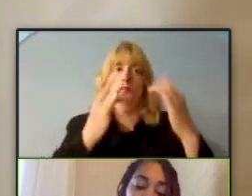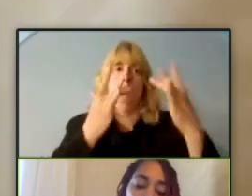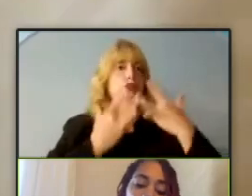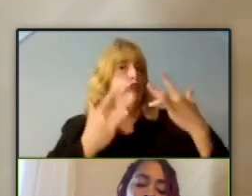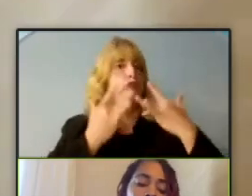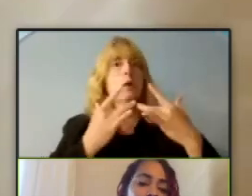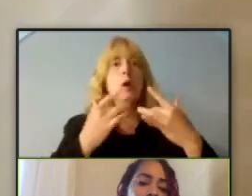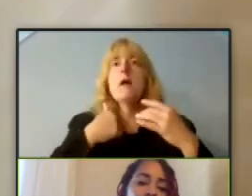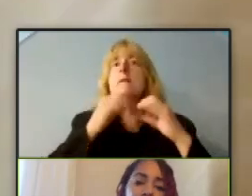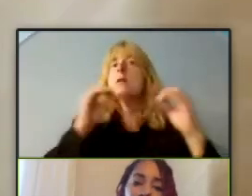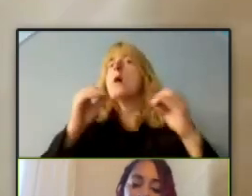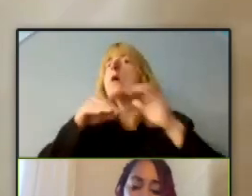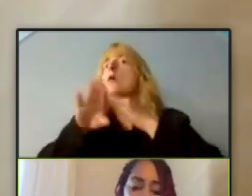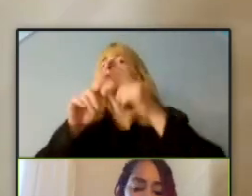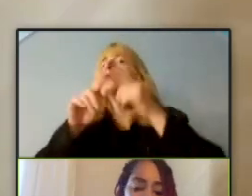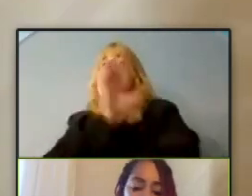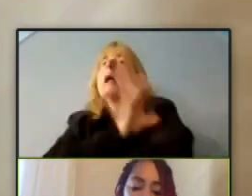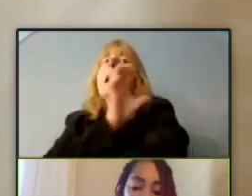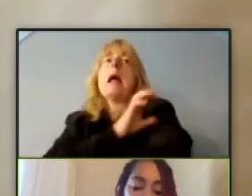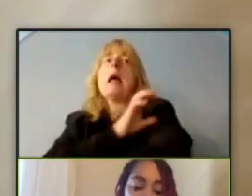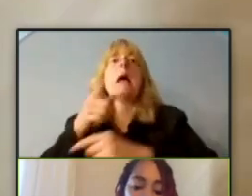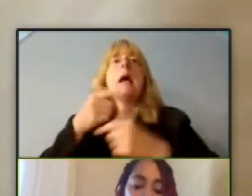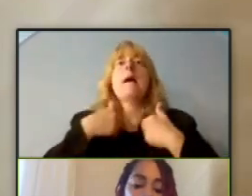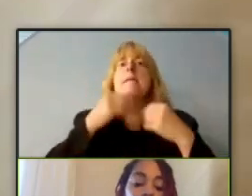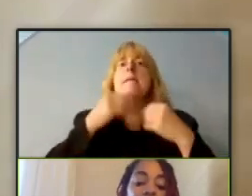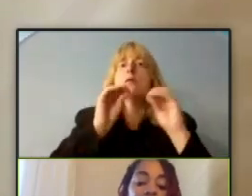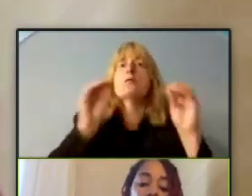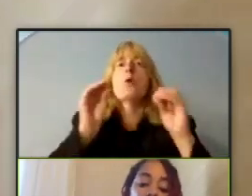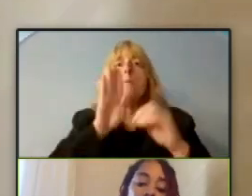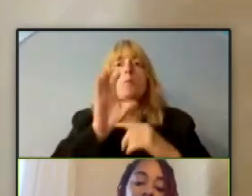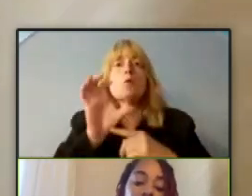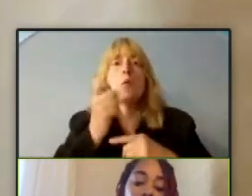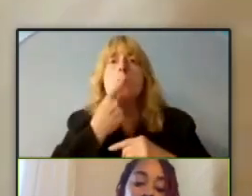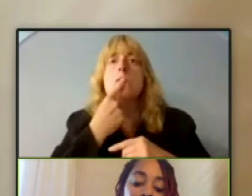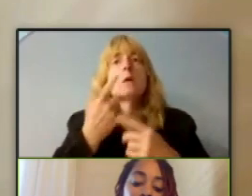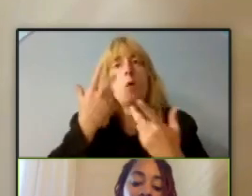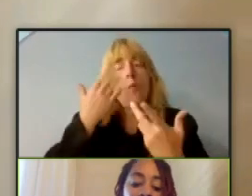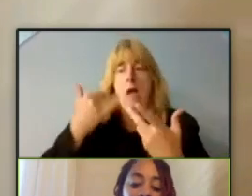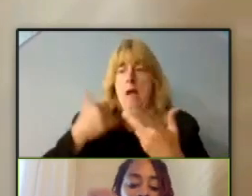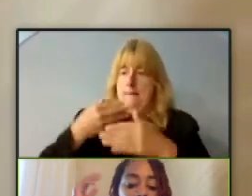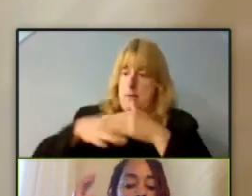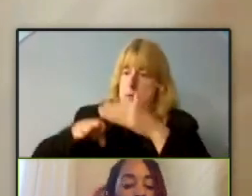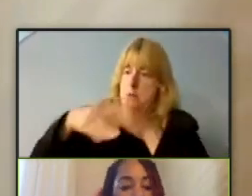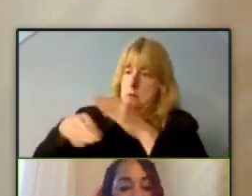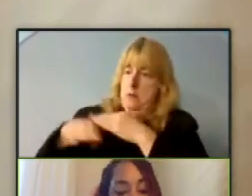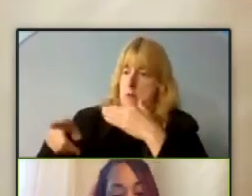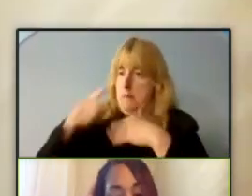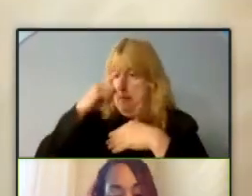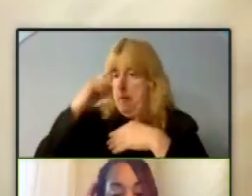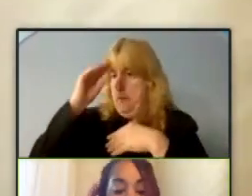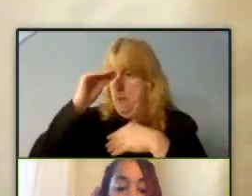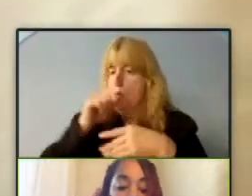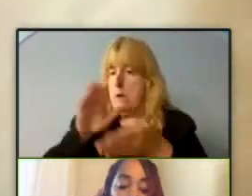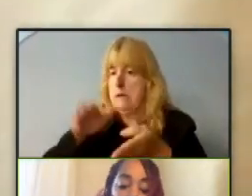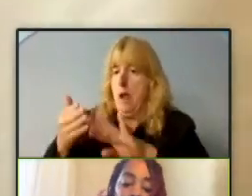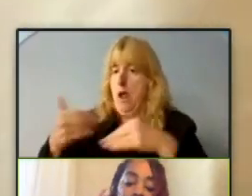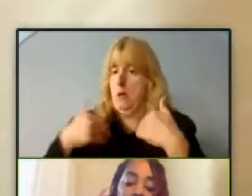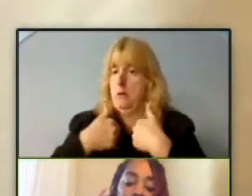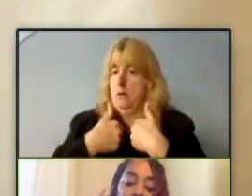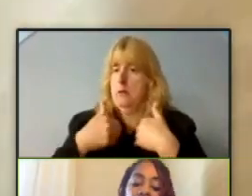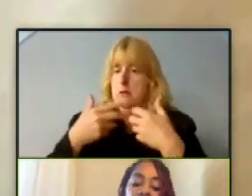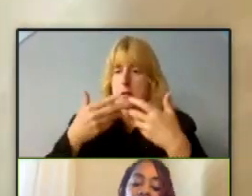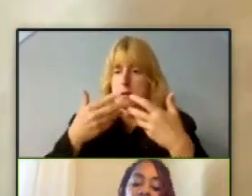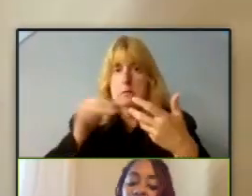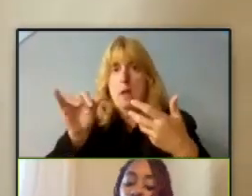birth control. Why we keep having these Black boys who die so young, they mamas buy caskets with baby shower gift cards. Black boys